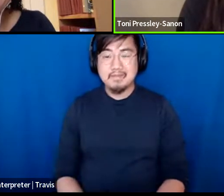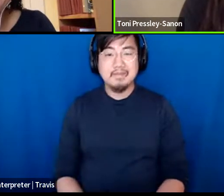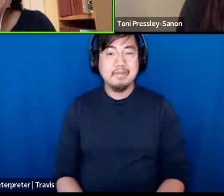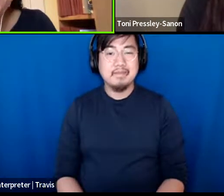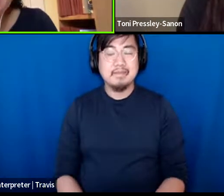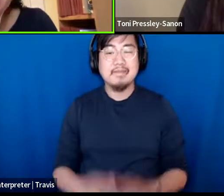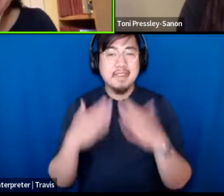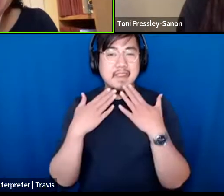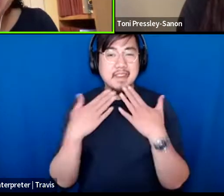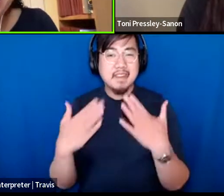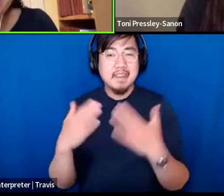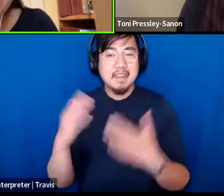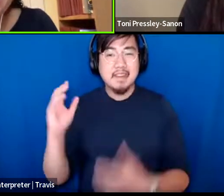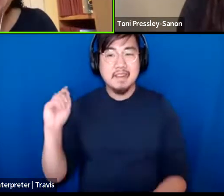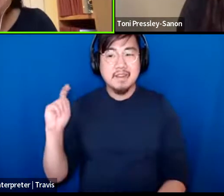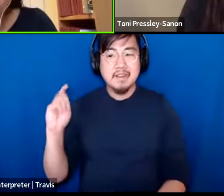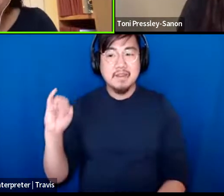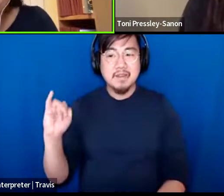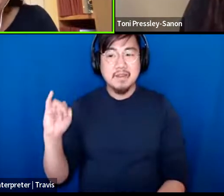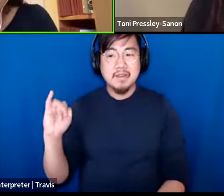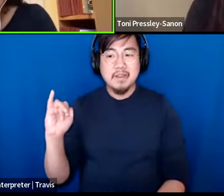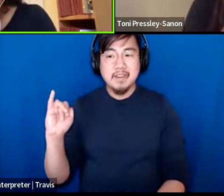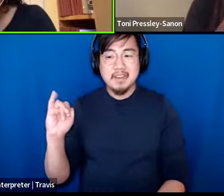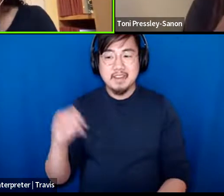Thank you, Toni. Such